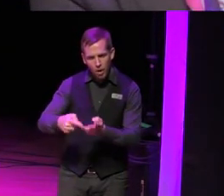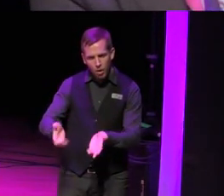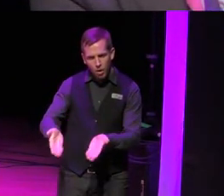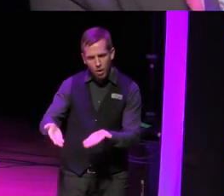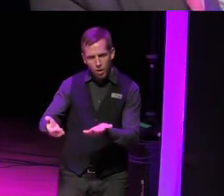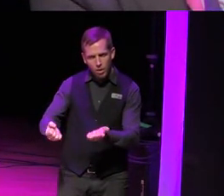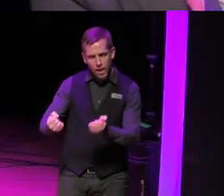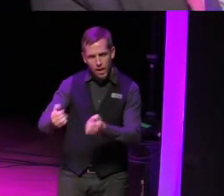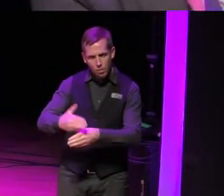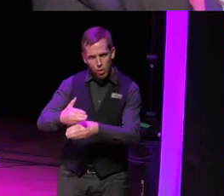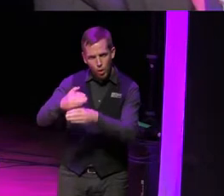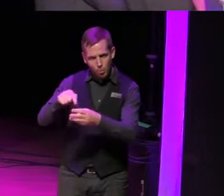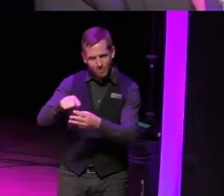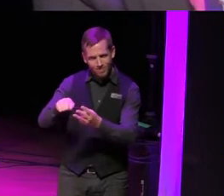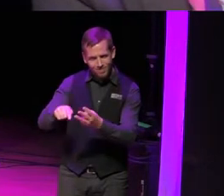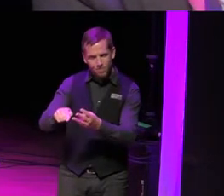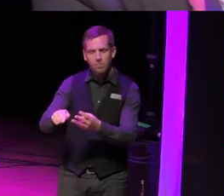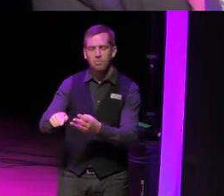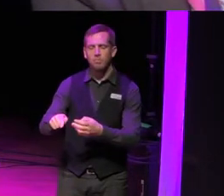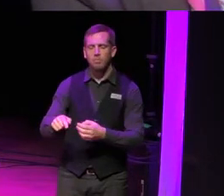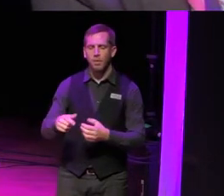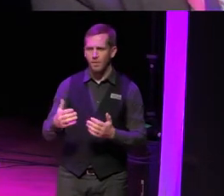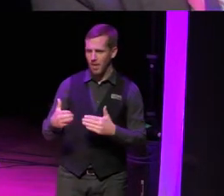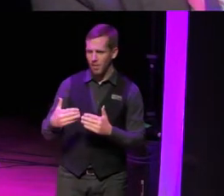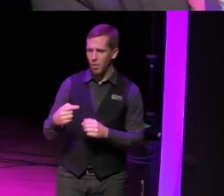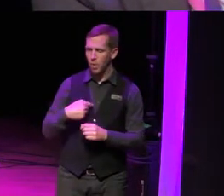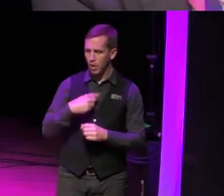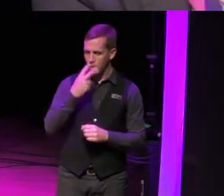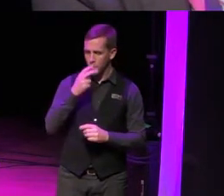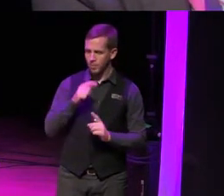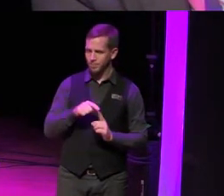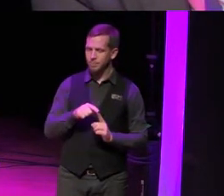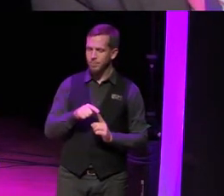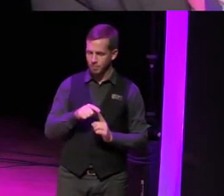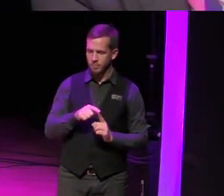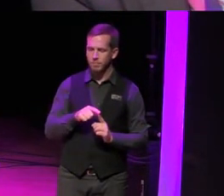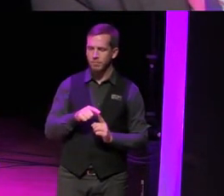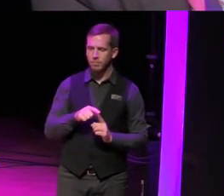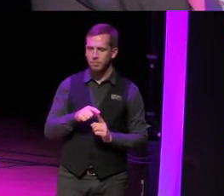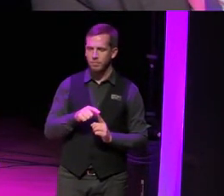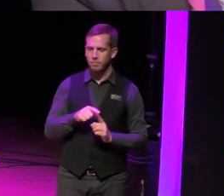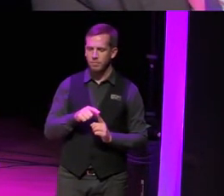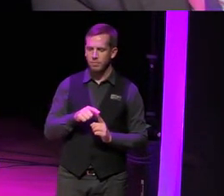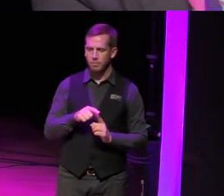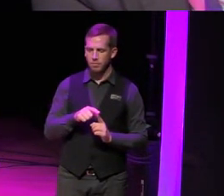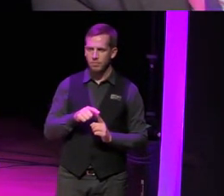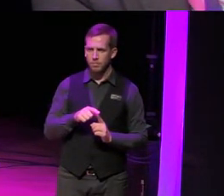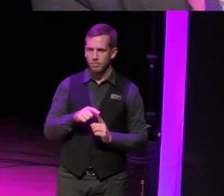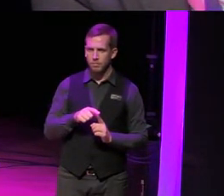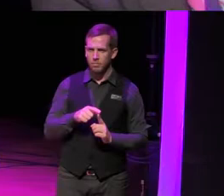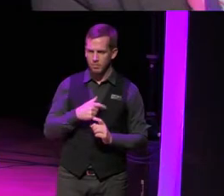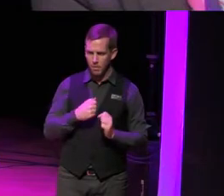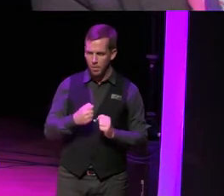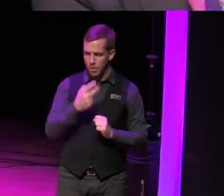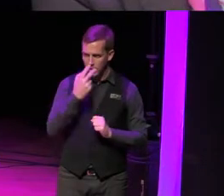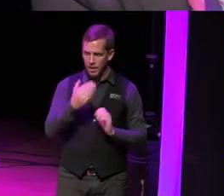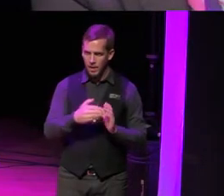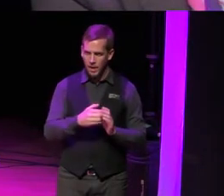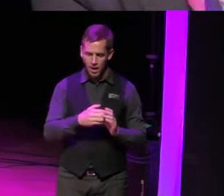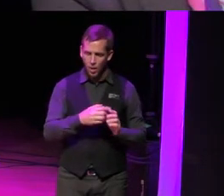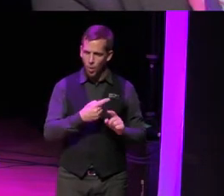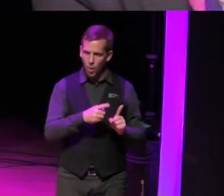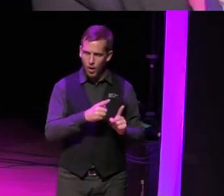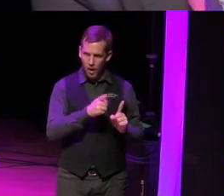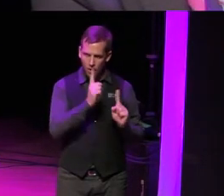And because I saw that area, that until we make sure that communities are fully